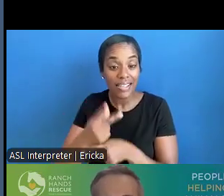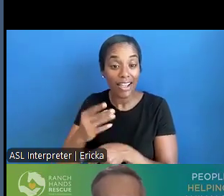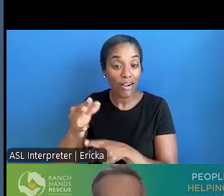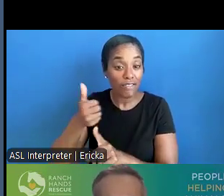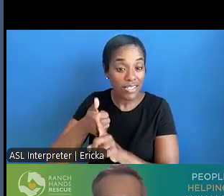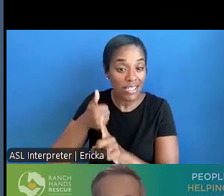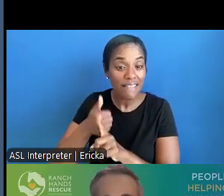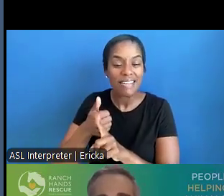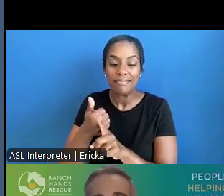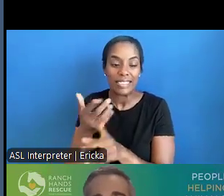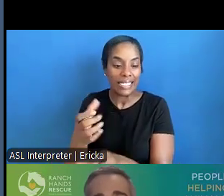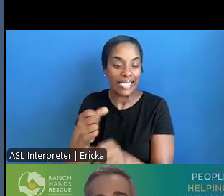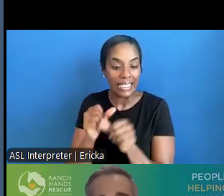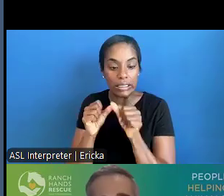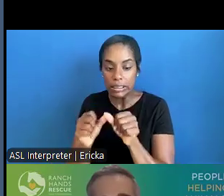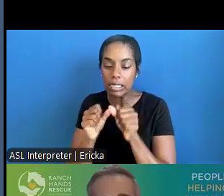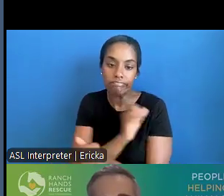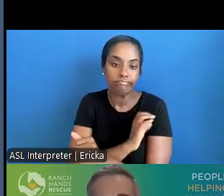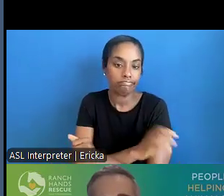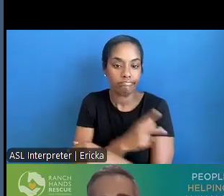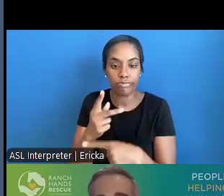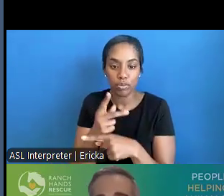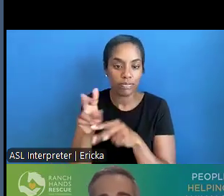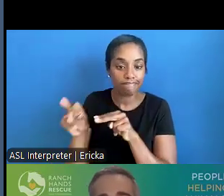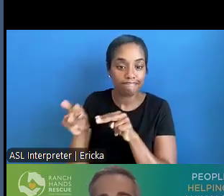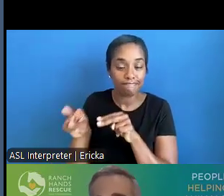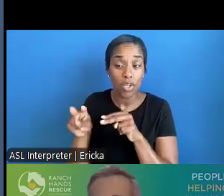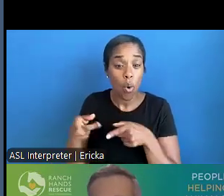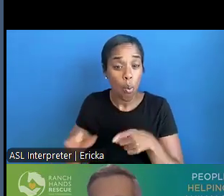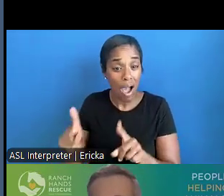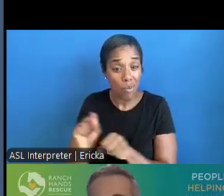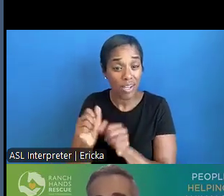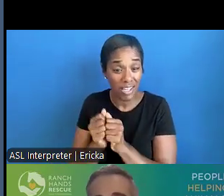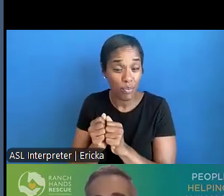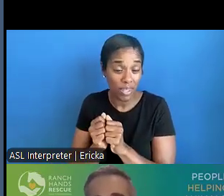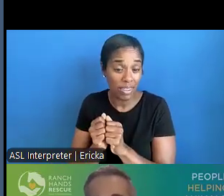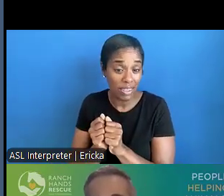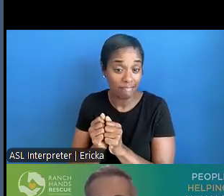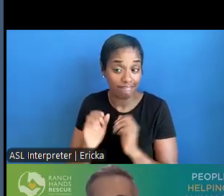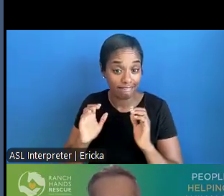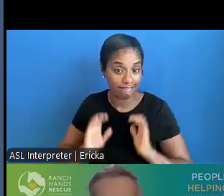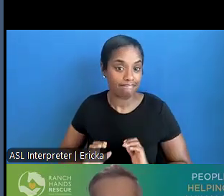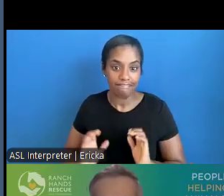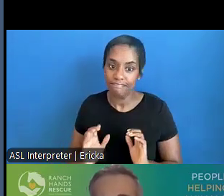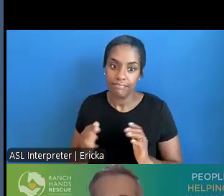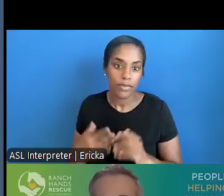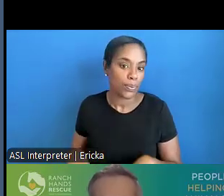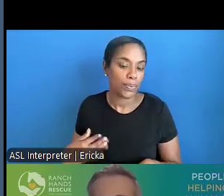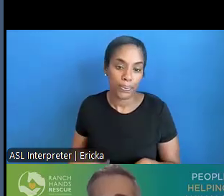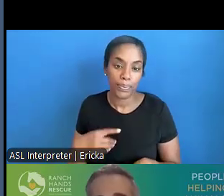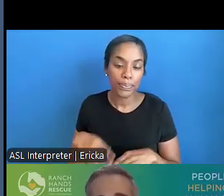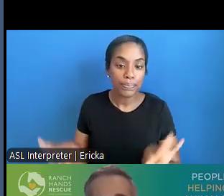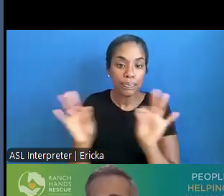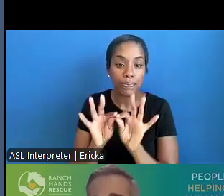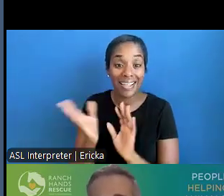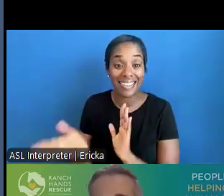clinical supervision while you're doing the work with these individuals is critical. And these are the kind of skills that I have listed here